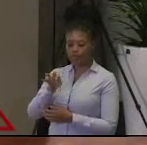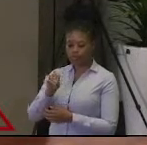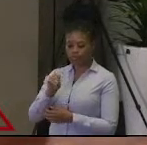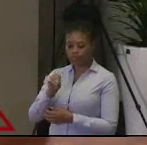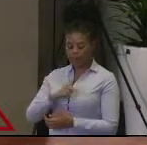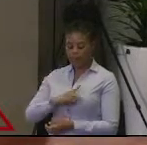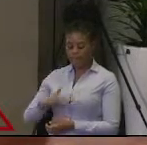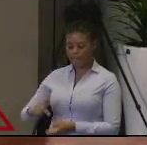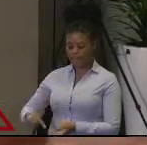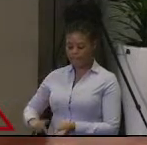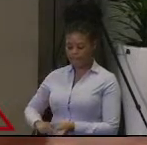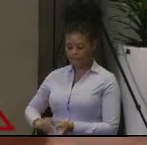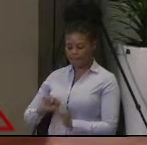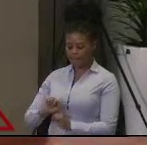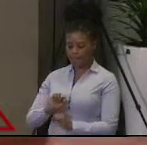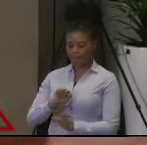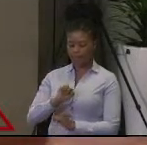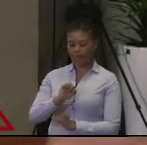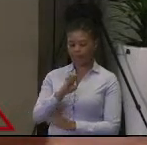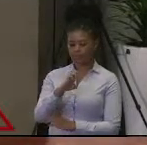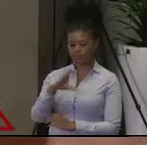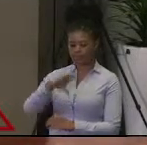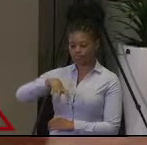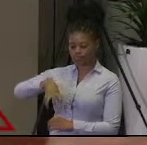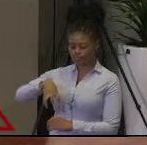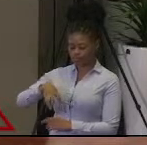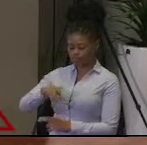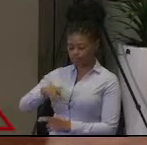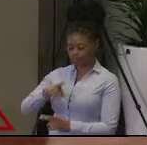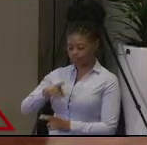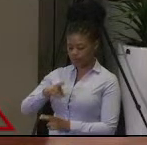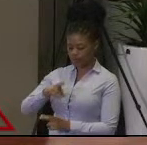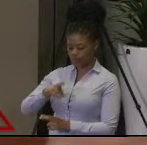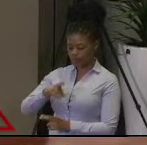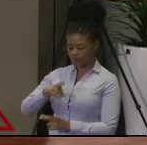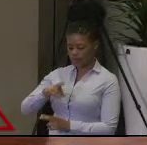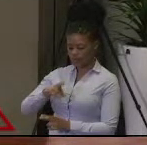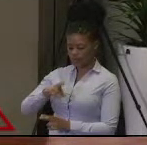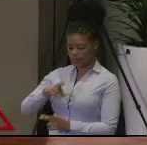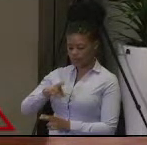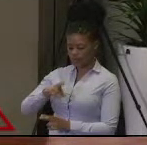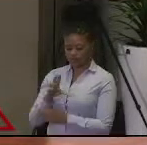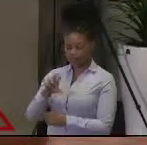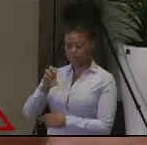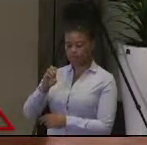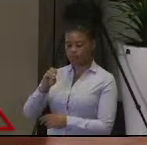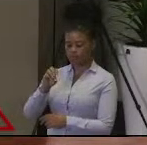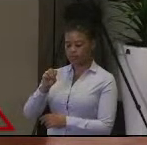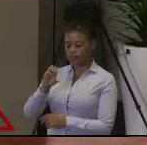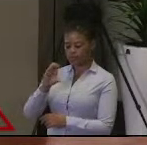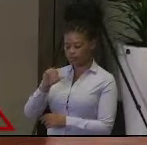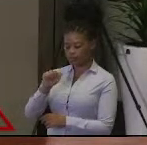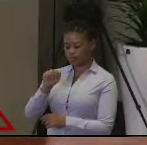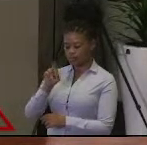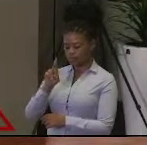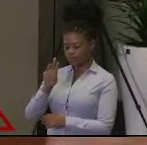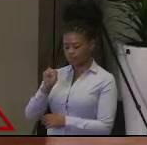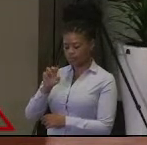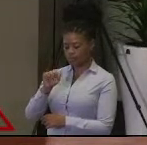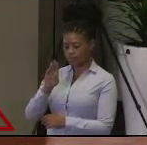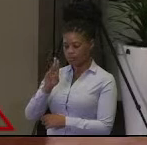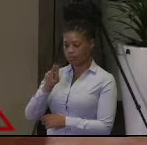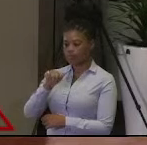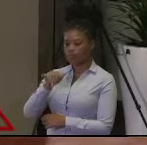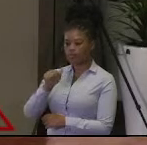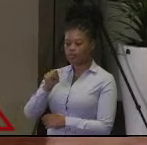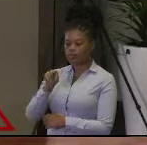Premier of the Eastern Cape Province, the Honourable Mr. Oscar Mabuyane, MEC